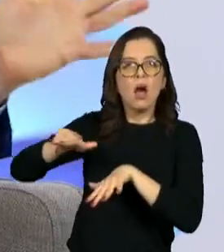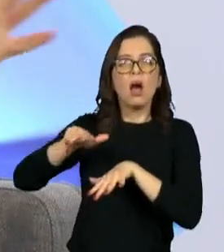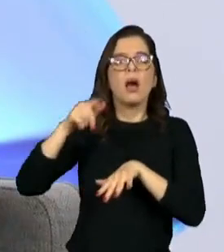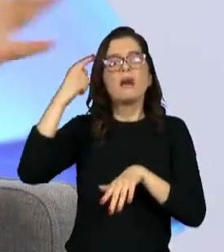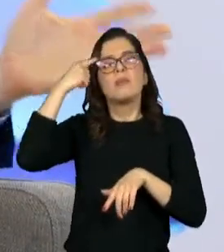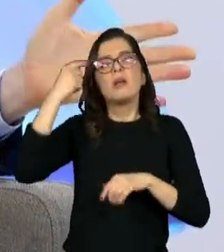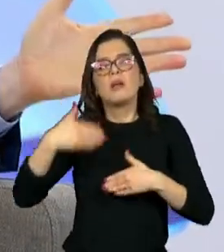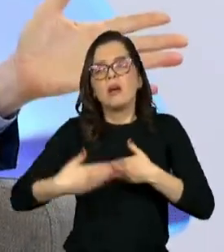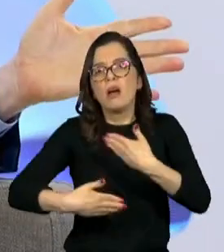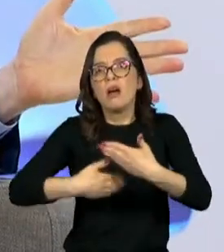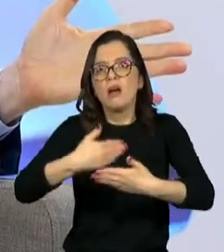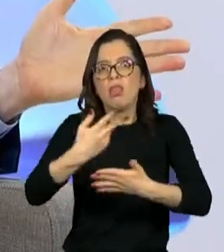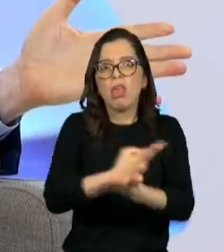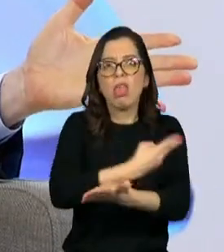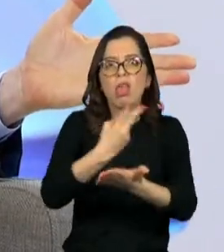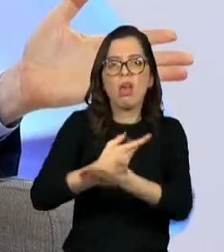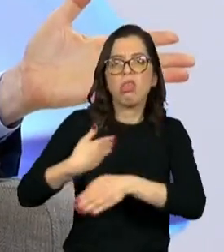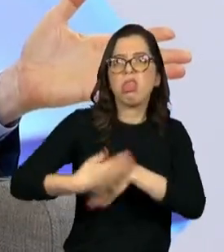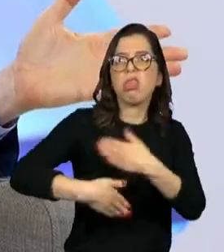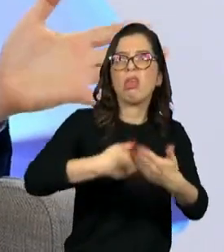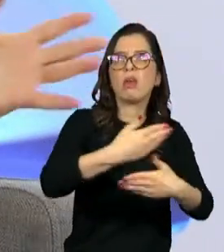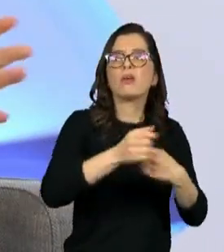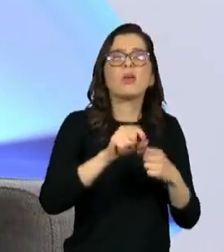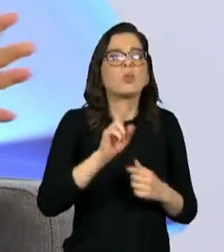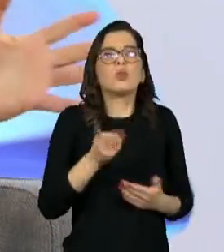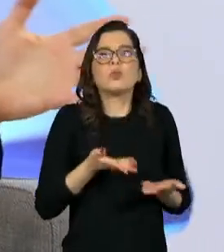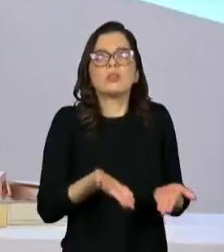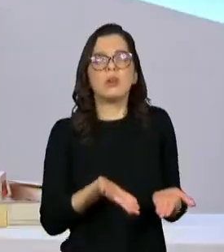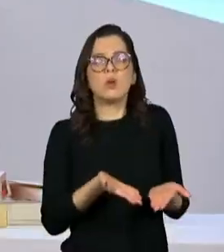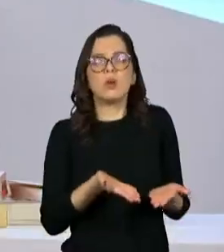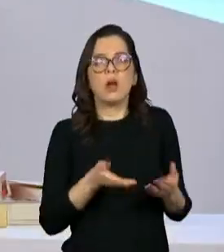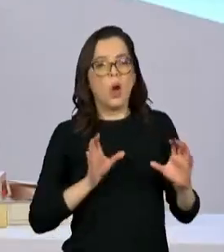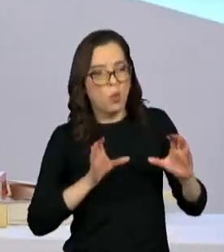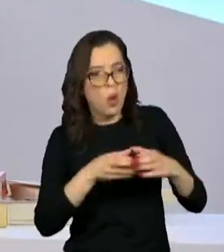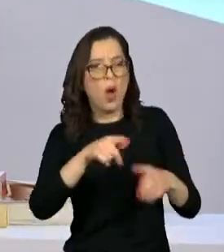our policies, the neoliberal globalization